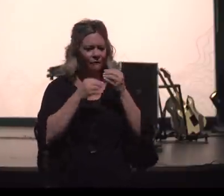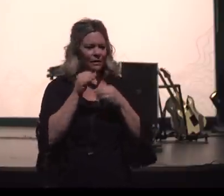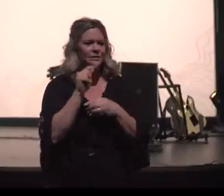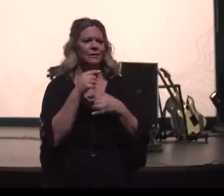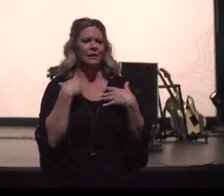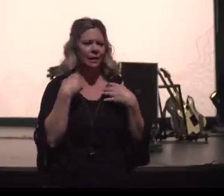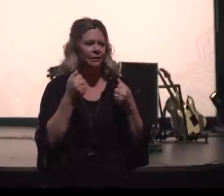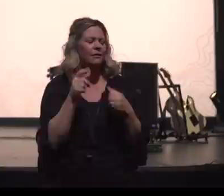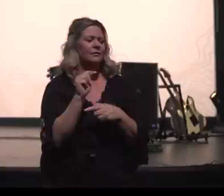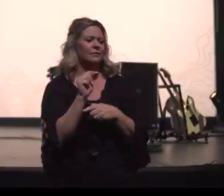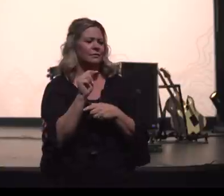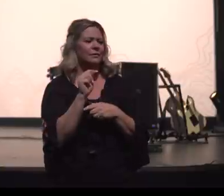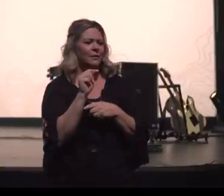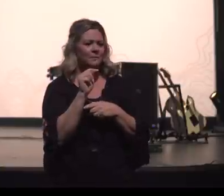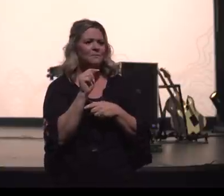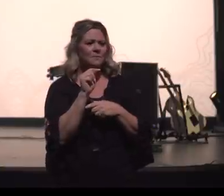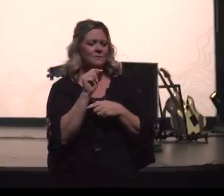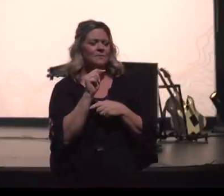it. So